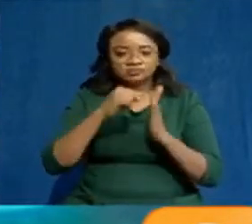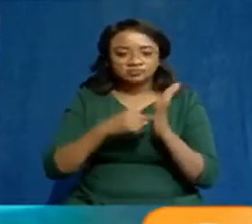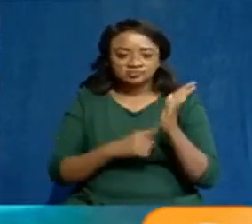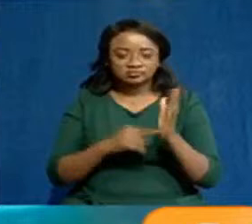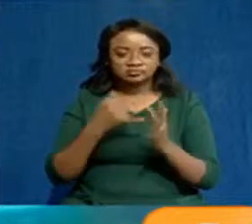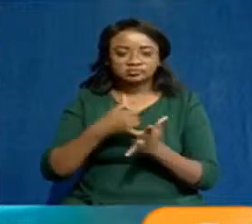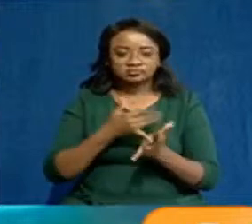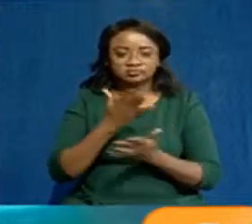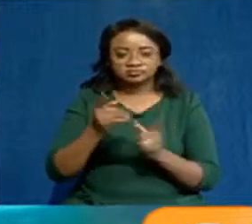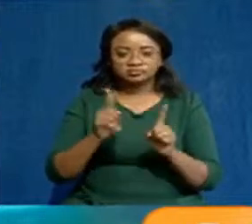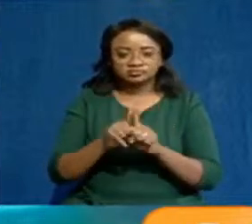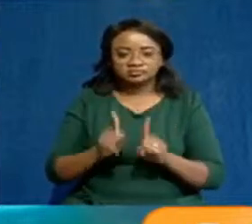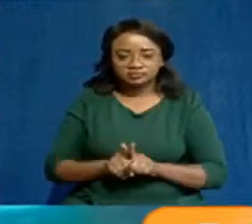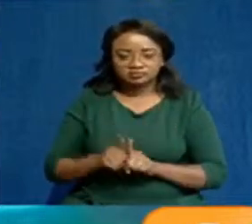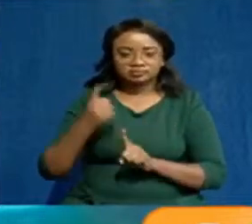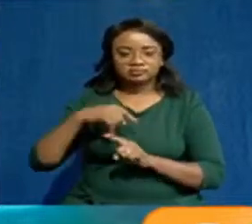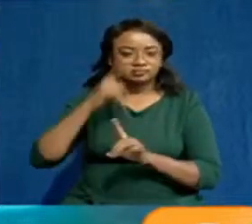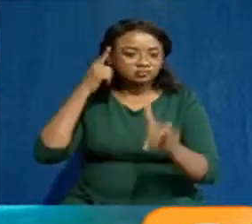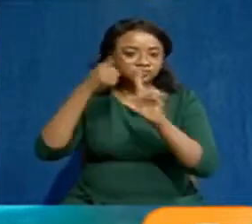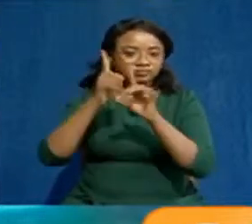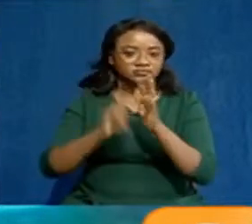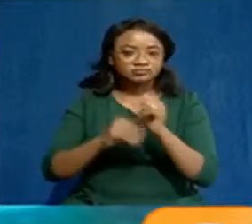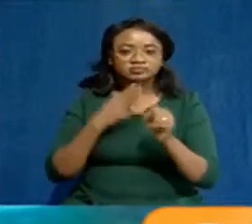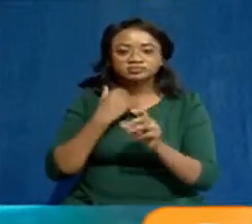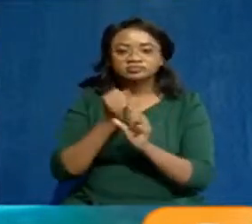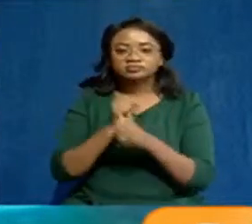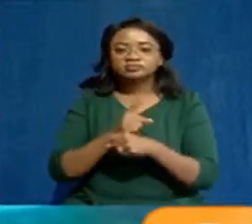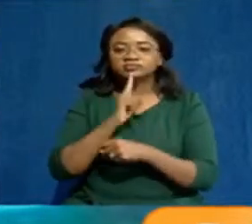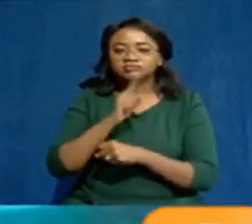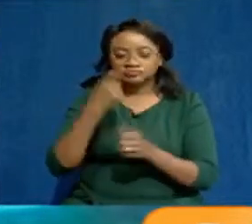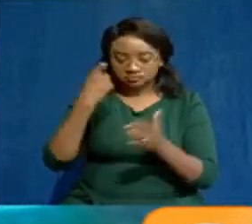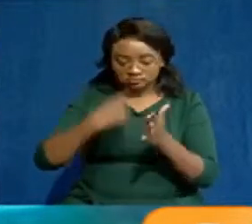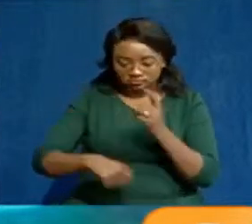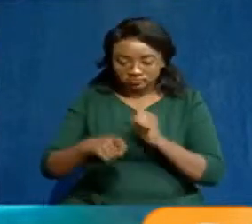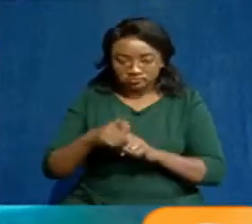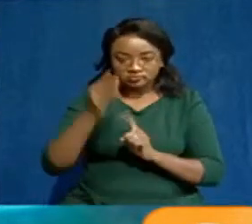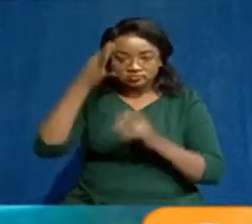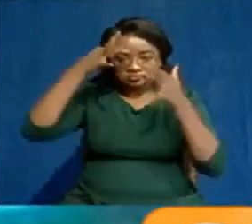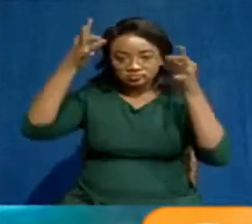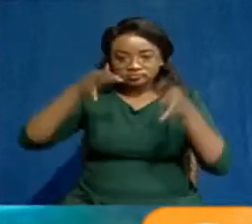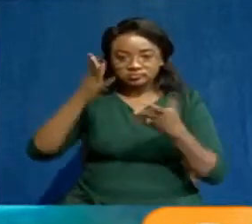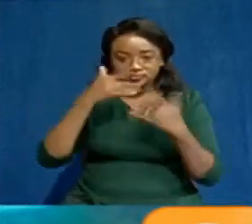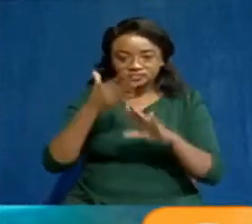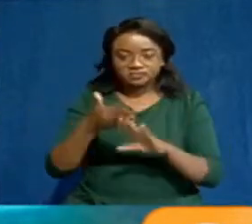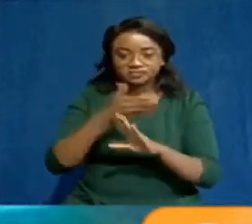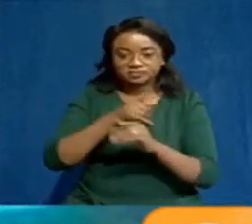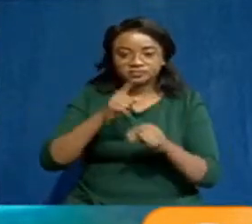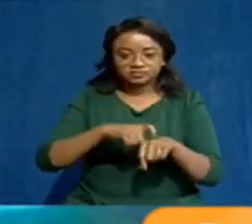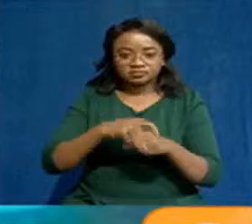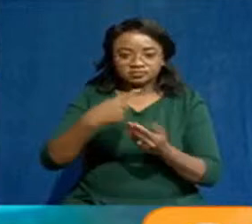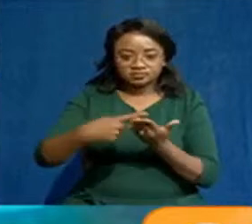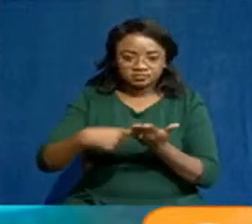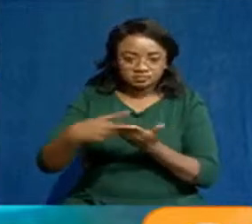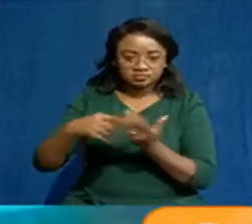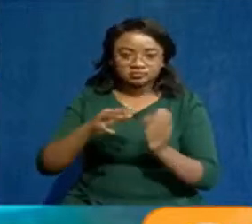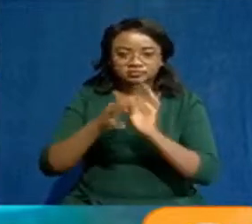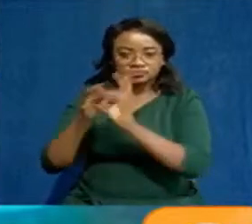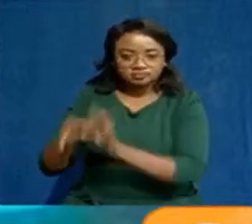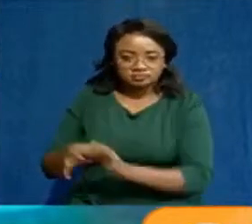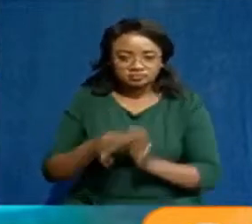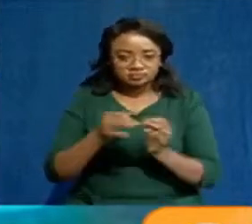we make sure that the prices are determined in a discussion, in a collaborative